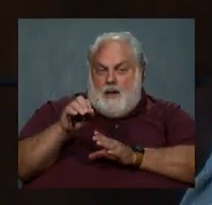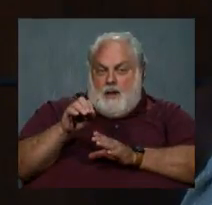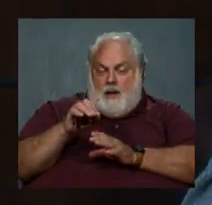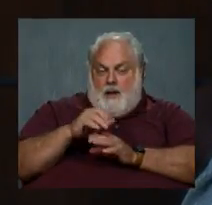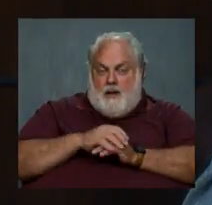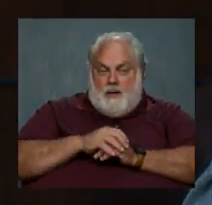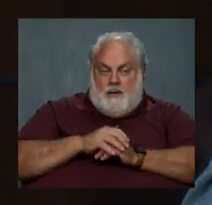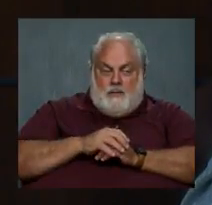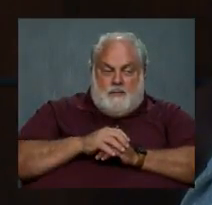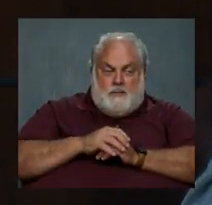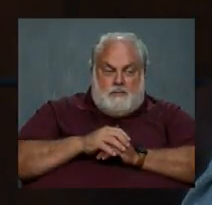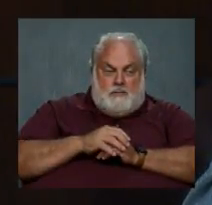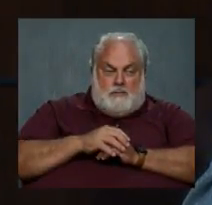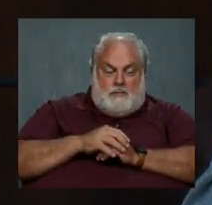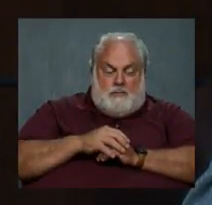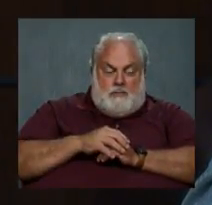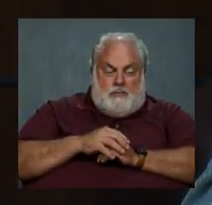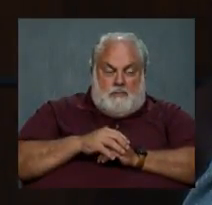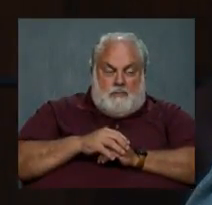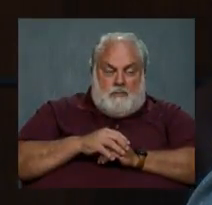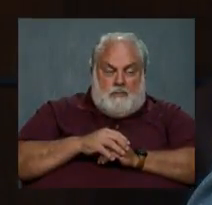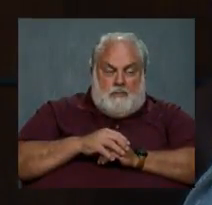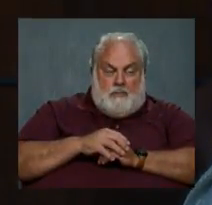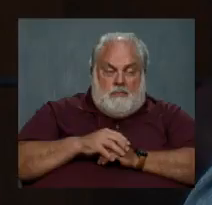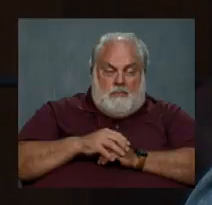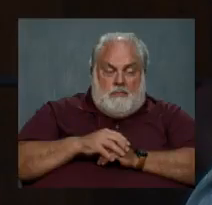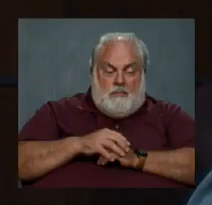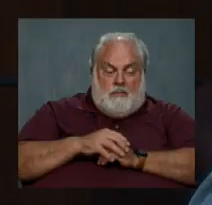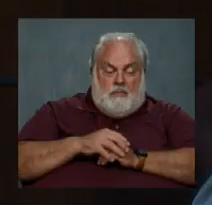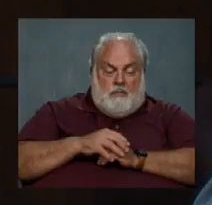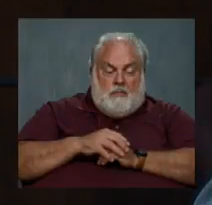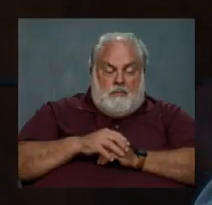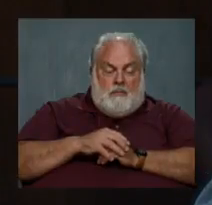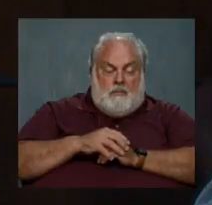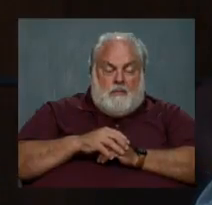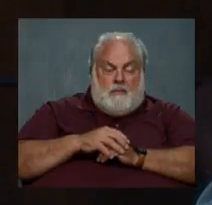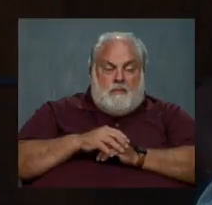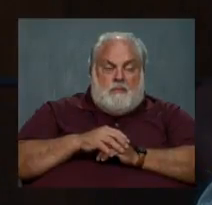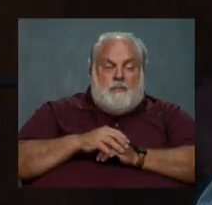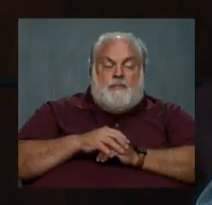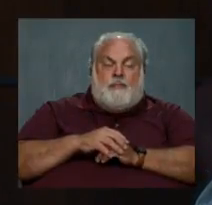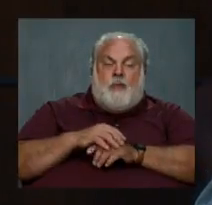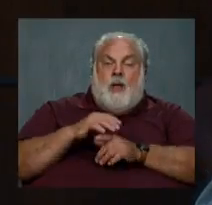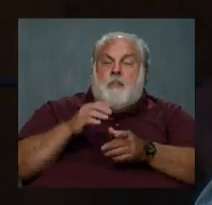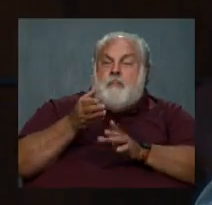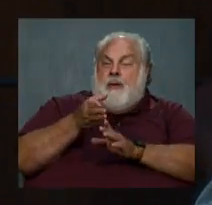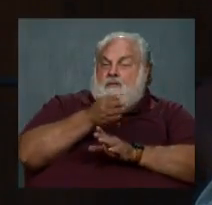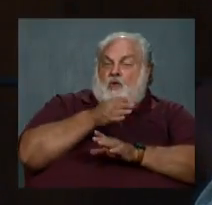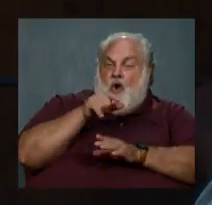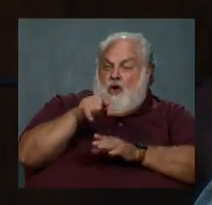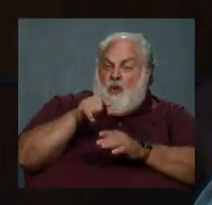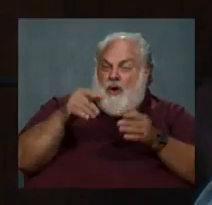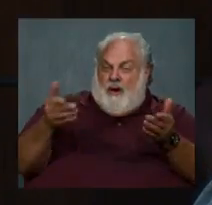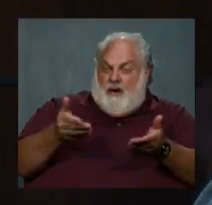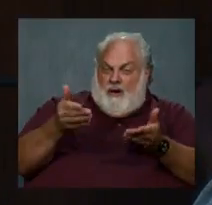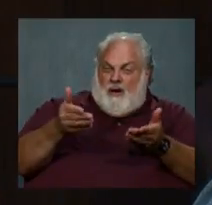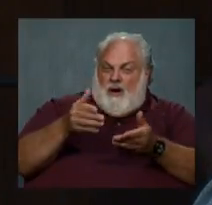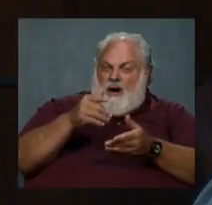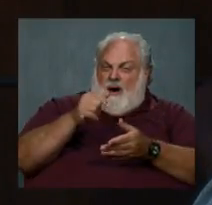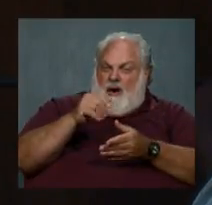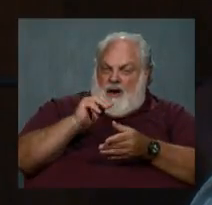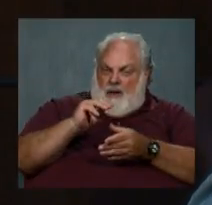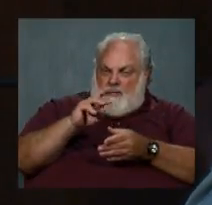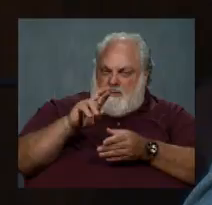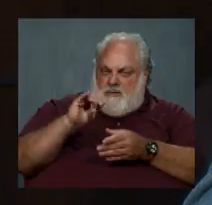to, in an earlier briefing, in fact, it predates you, when Graham Rich was here, do I recall correctly